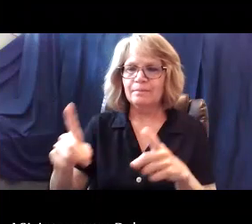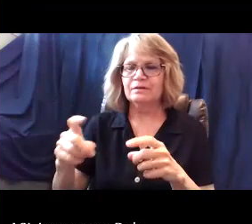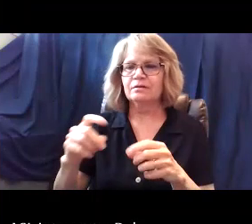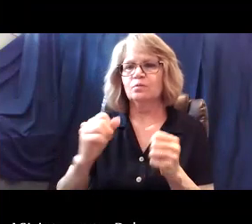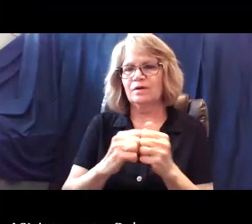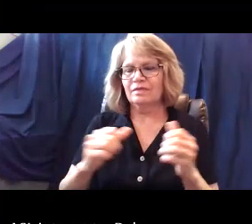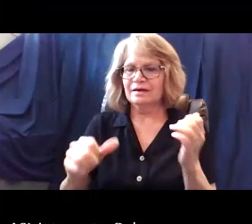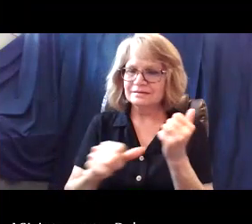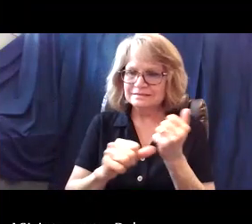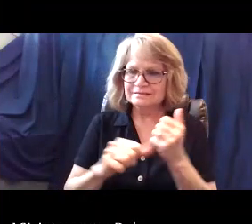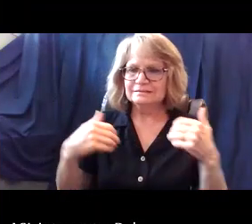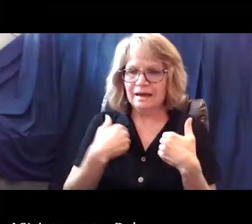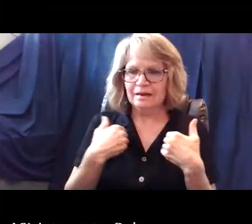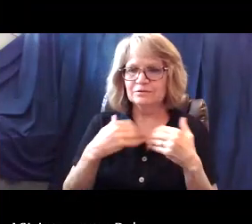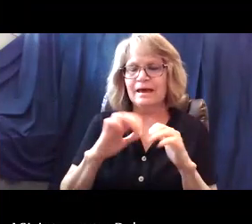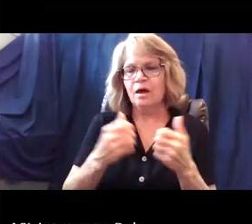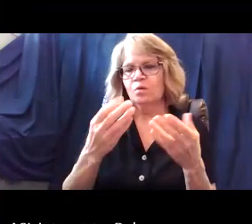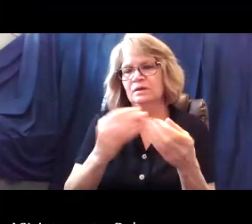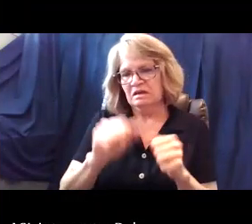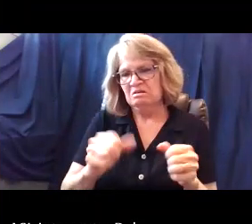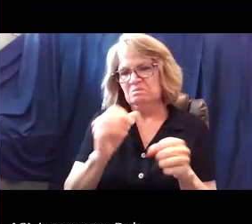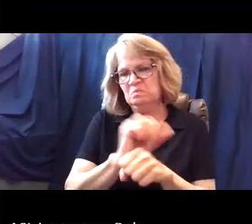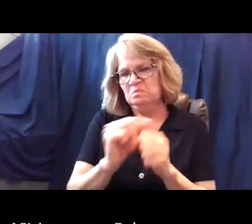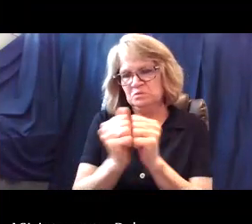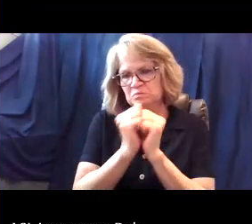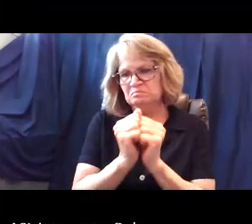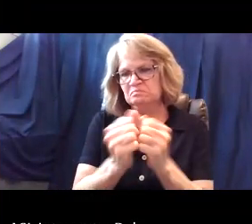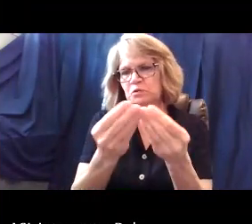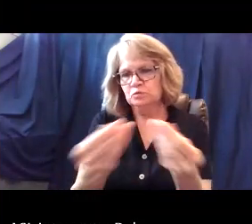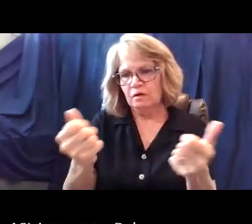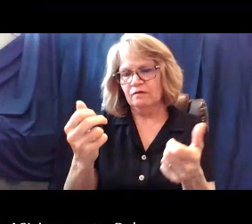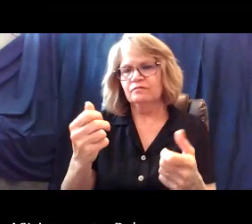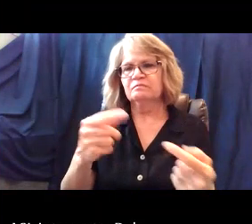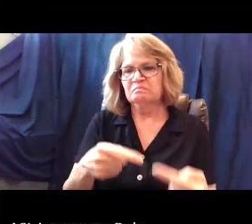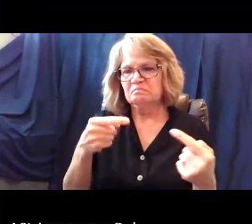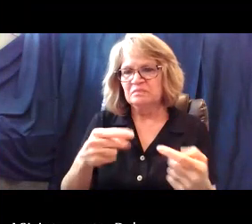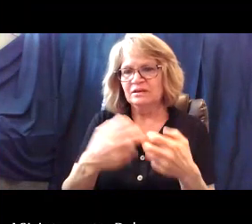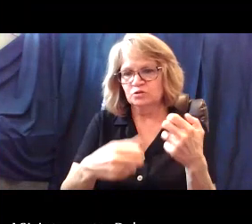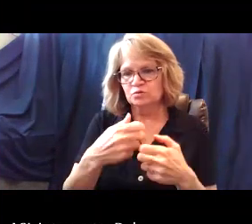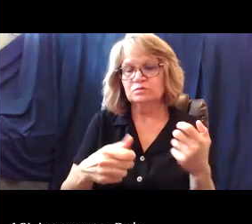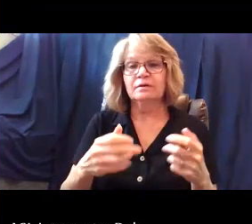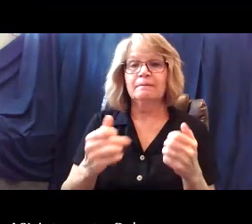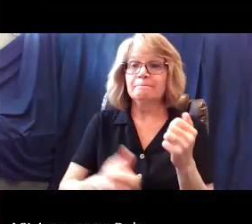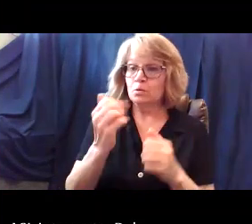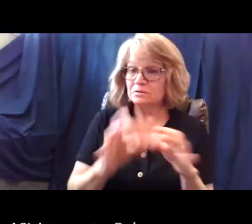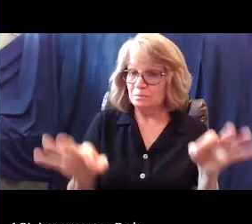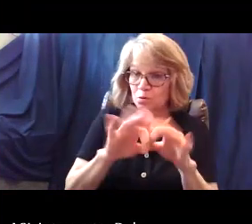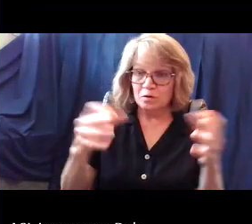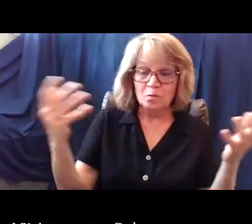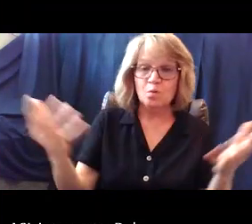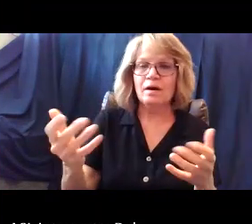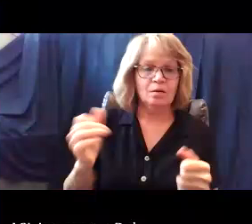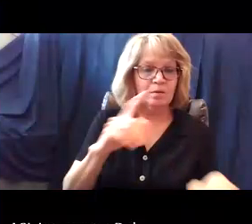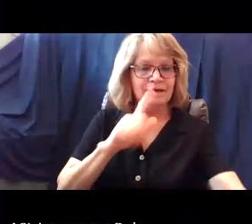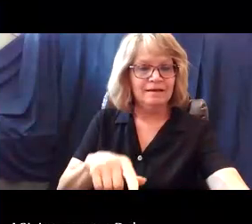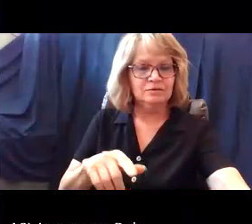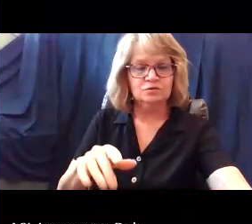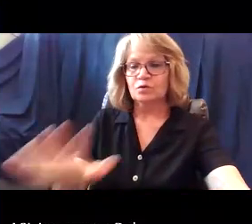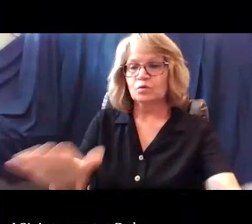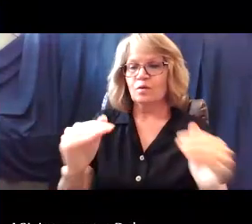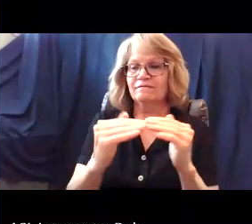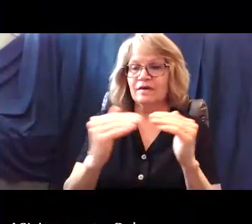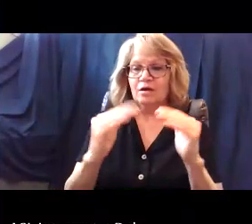animals and how we can work to resolve these issues together. And perhaps the most important part of this presentation today is we'll be answering your fair housing